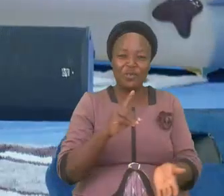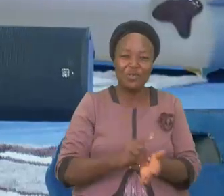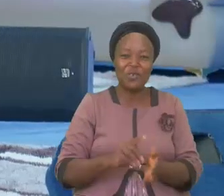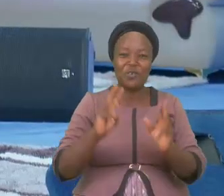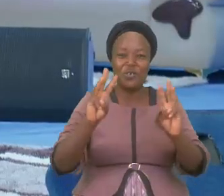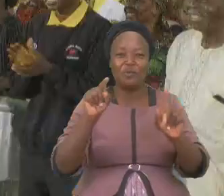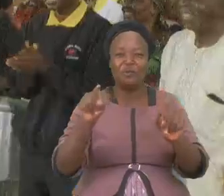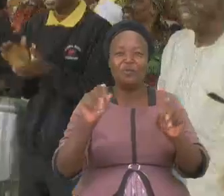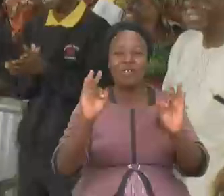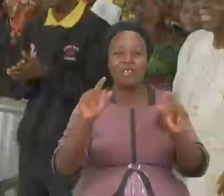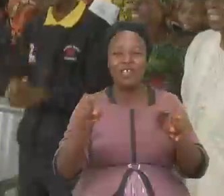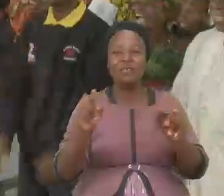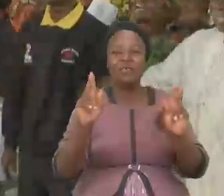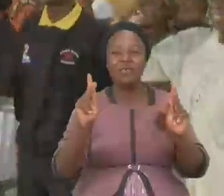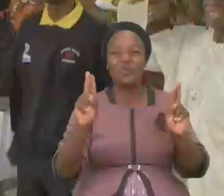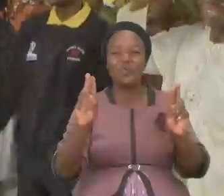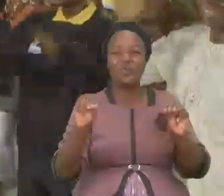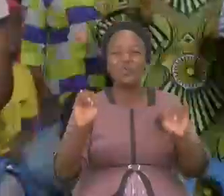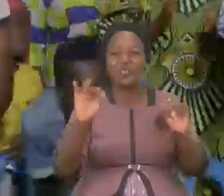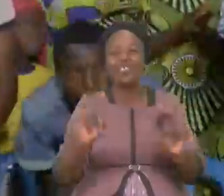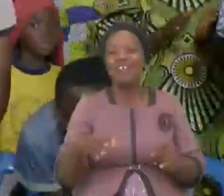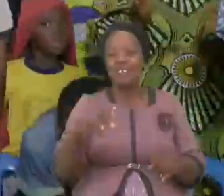Pastor. Praise the Lord.